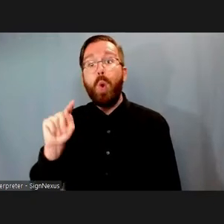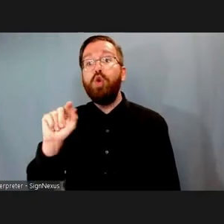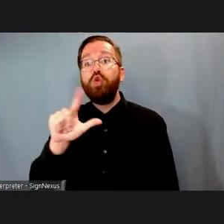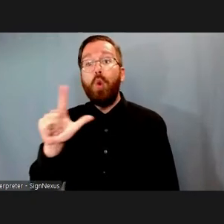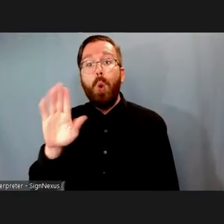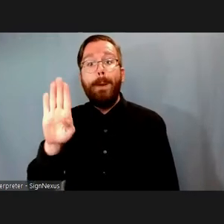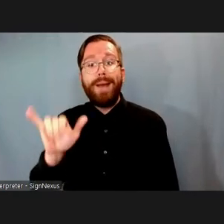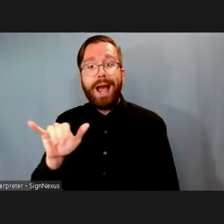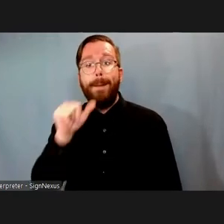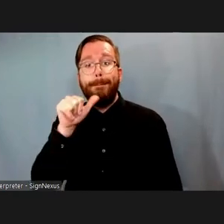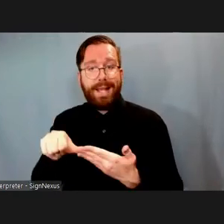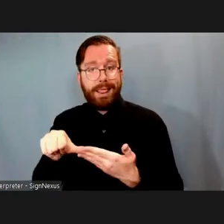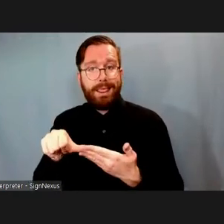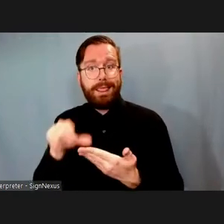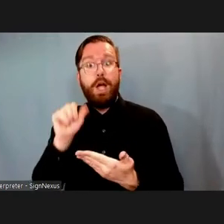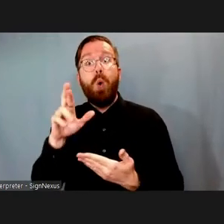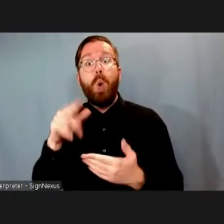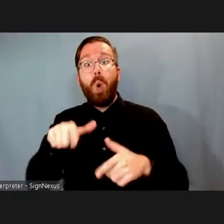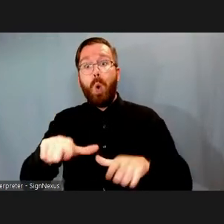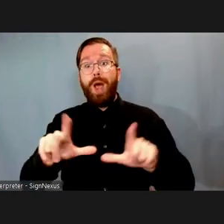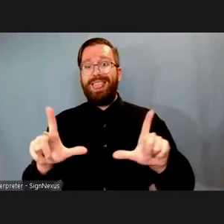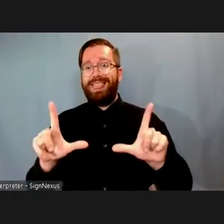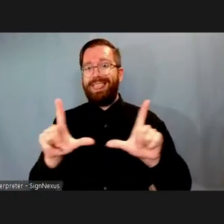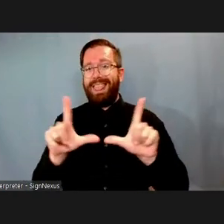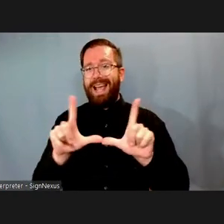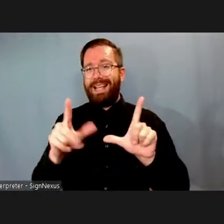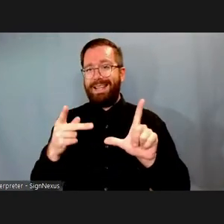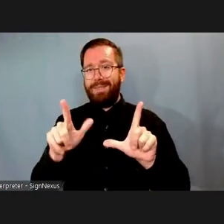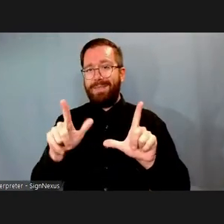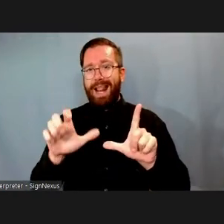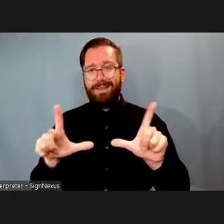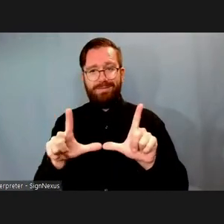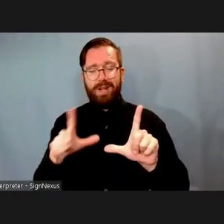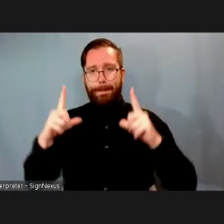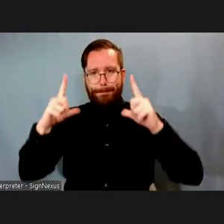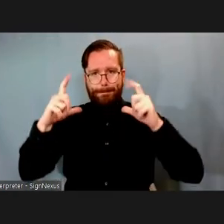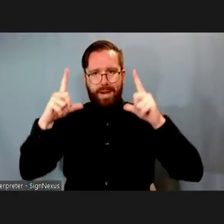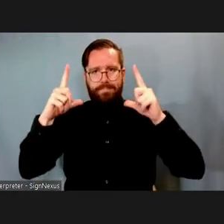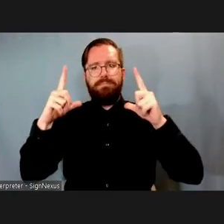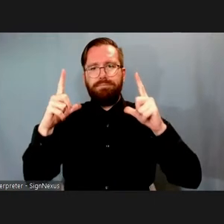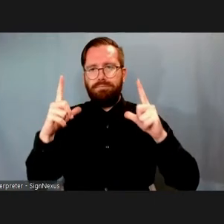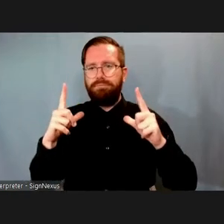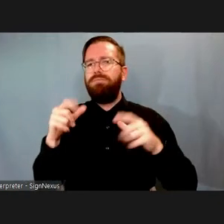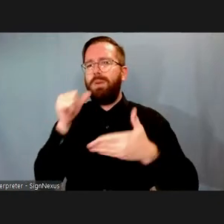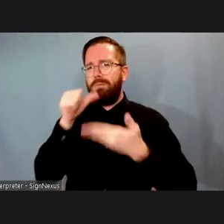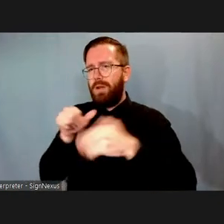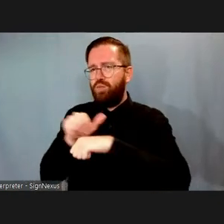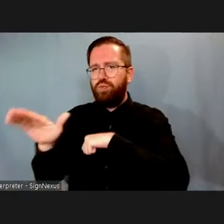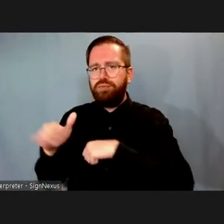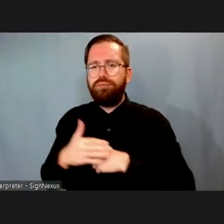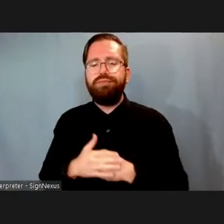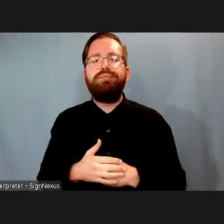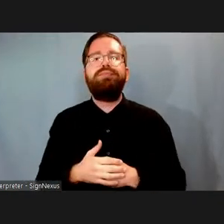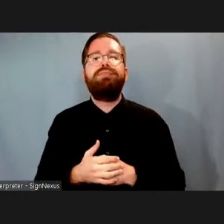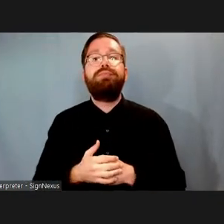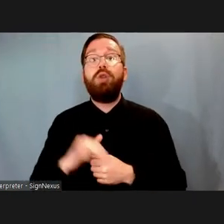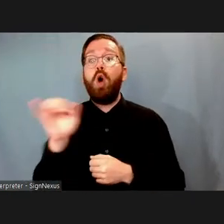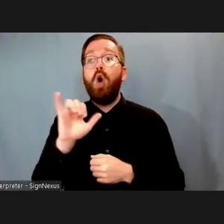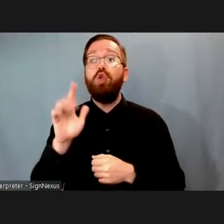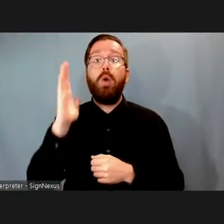the license plate and a bill is mailed to the registered owner of the vehicle and we will also have the capability for future third-party